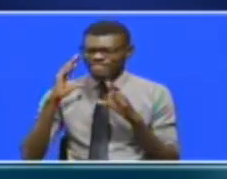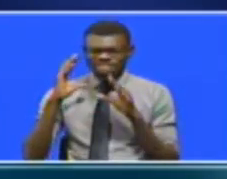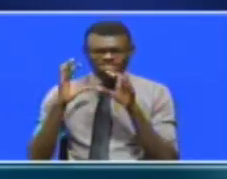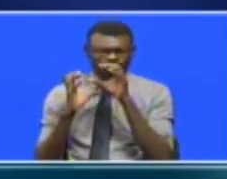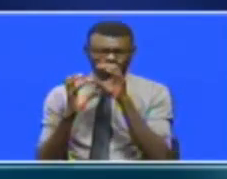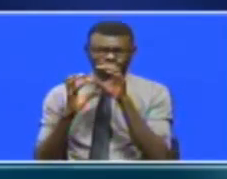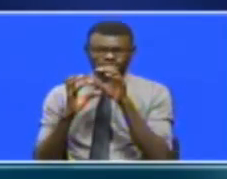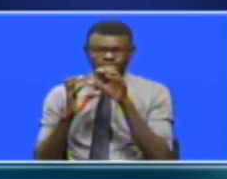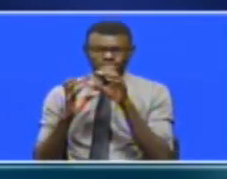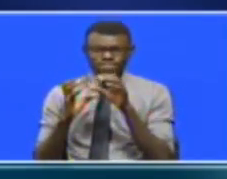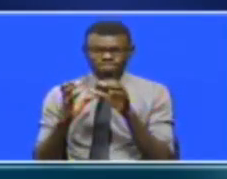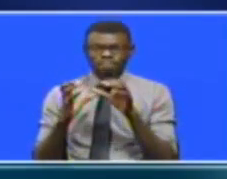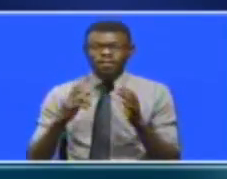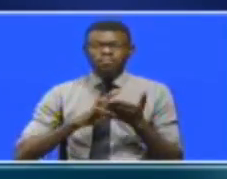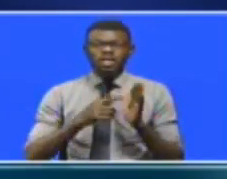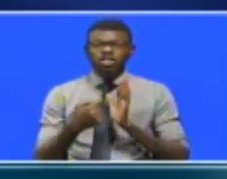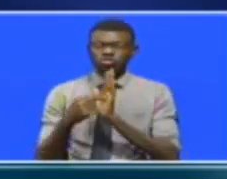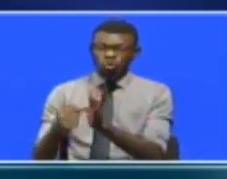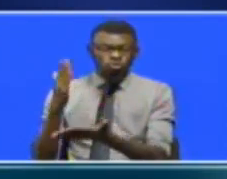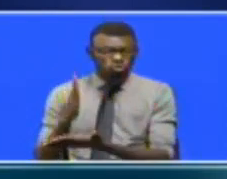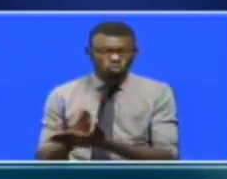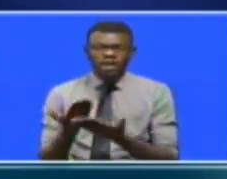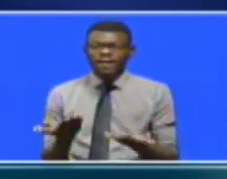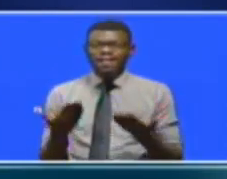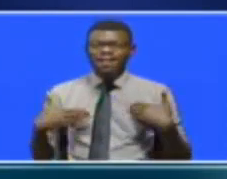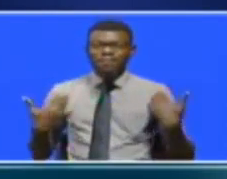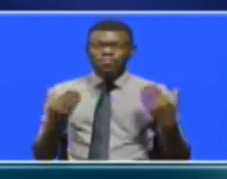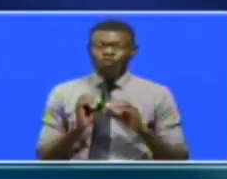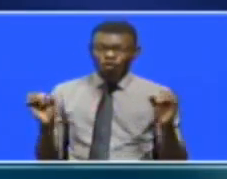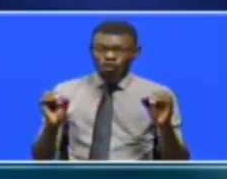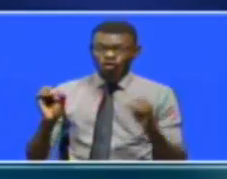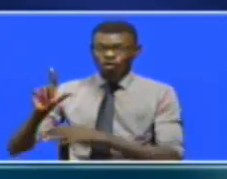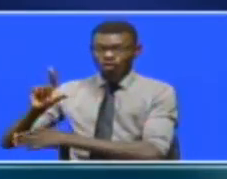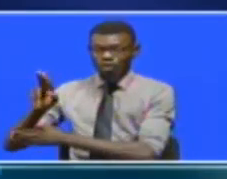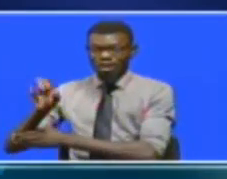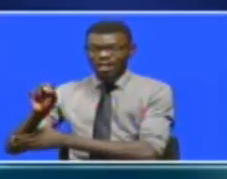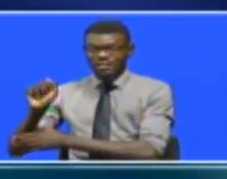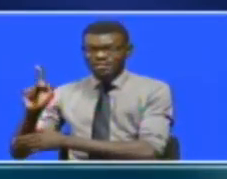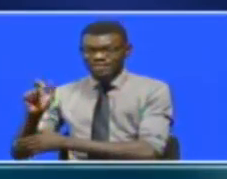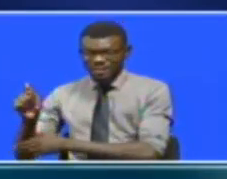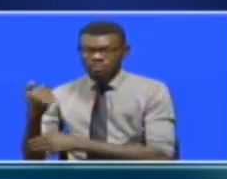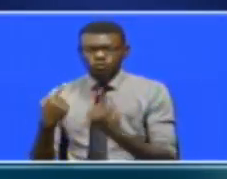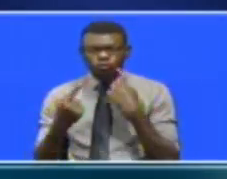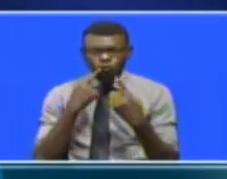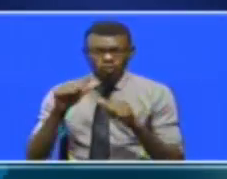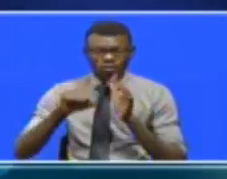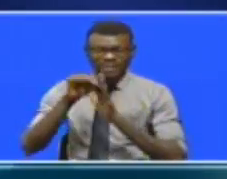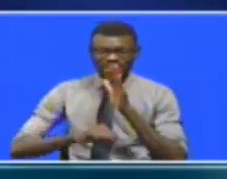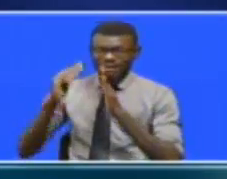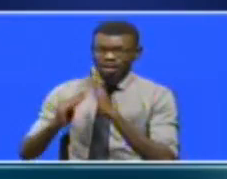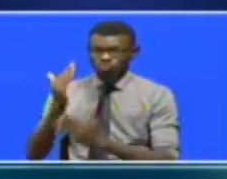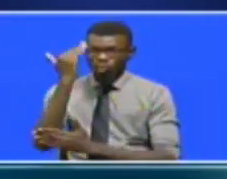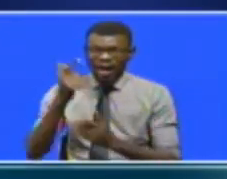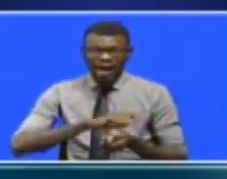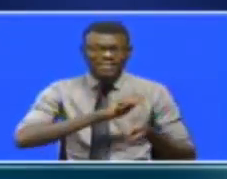signaling something. Indeed, Lusaka made a communication on the State House meeting that made changes in the leadership of